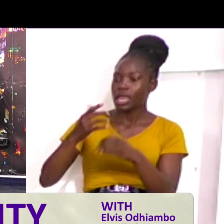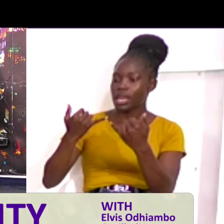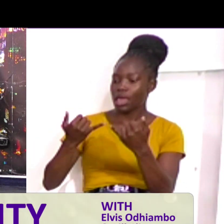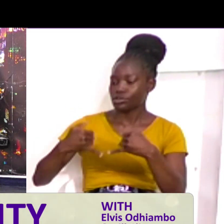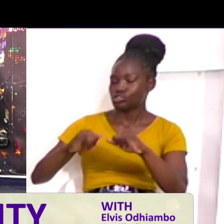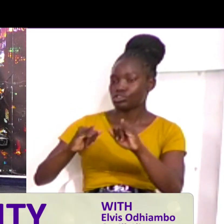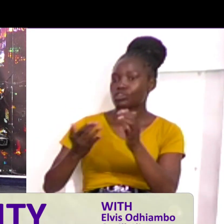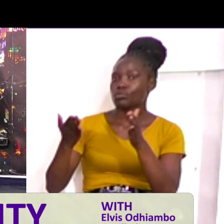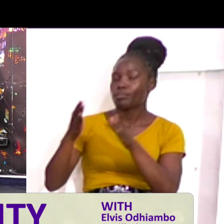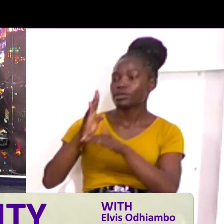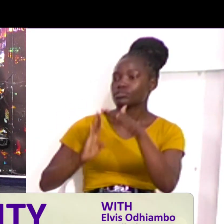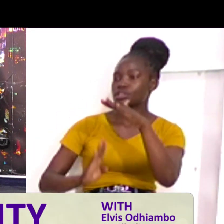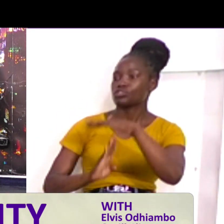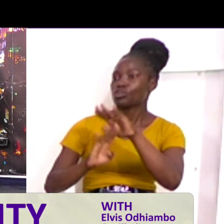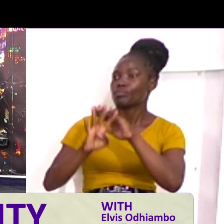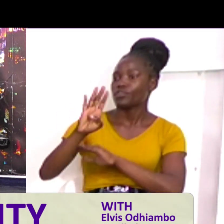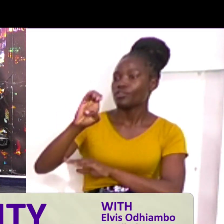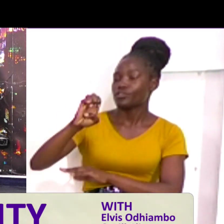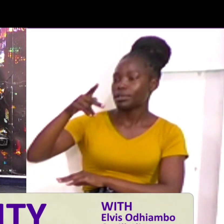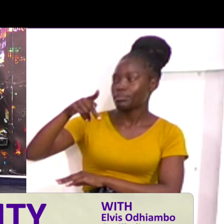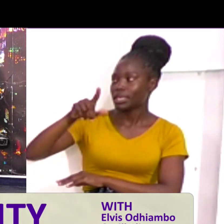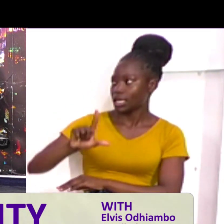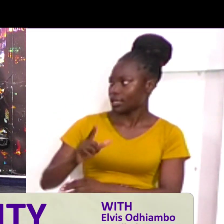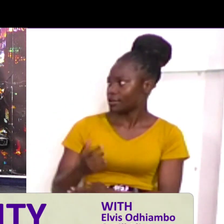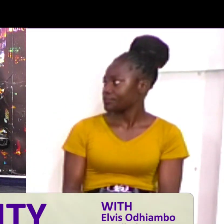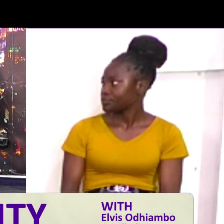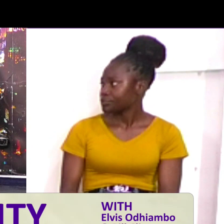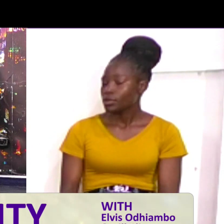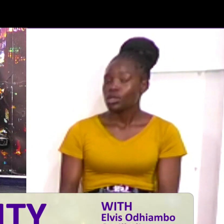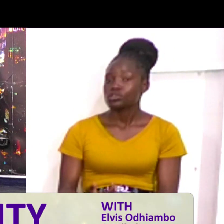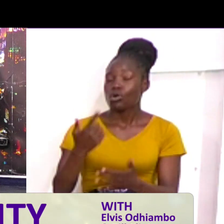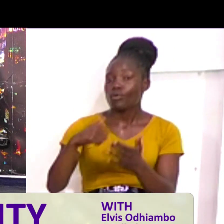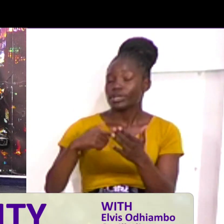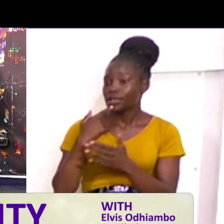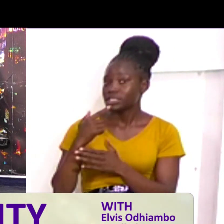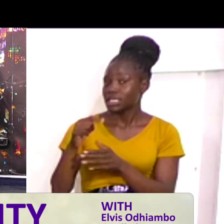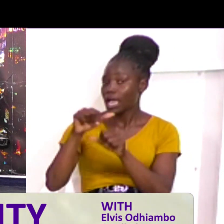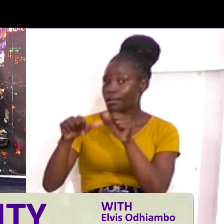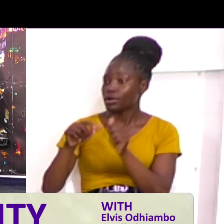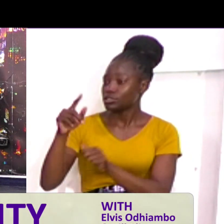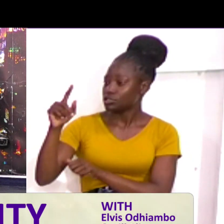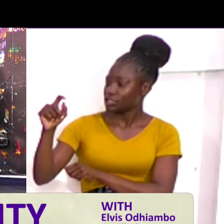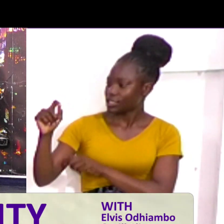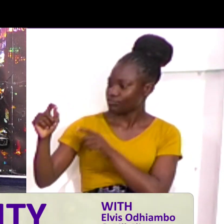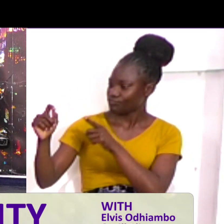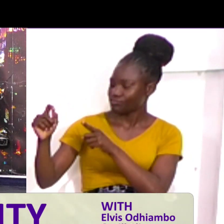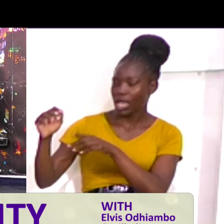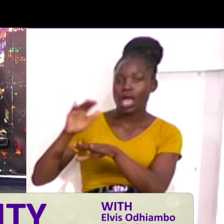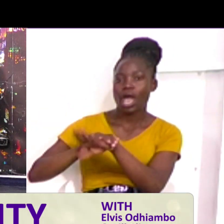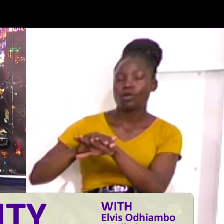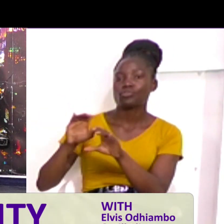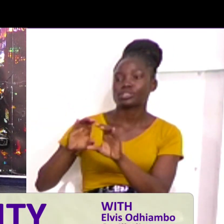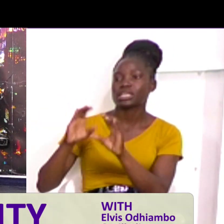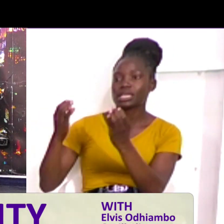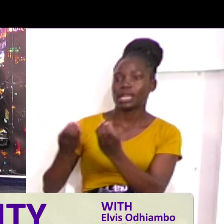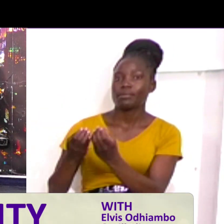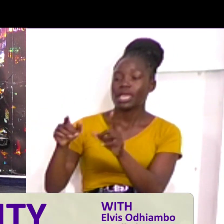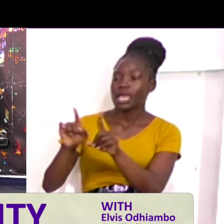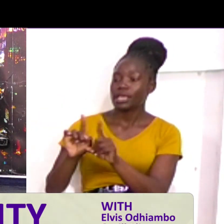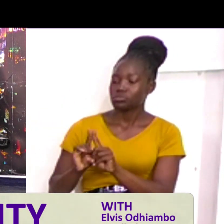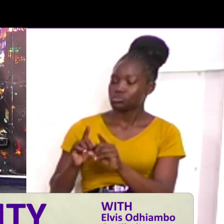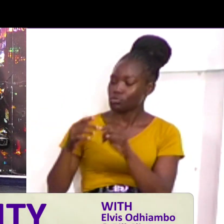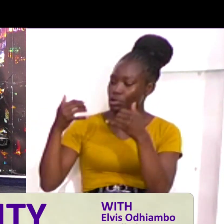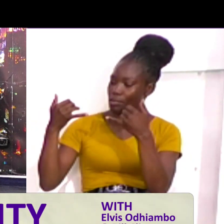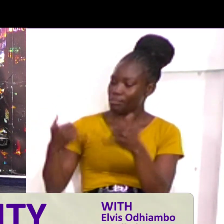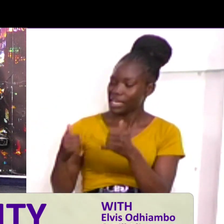of the teams. What I will say about Tottenham, Tottenham is a good club. They